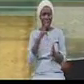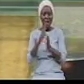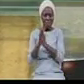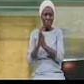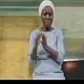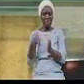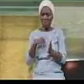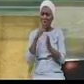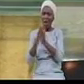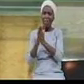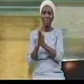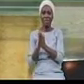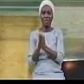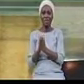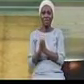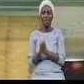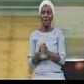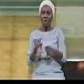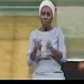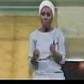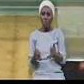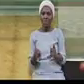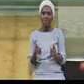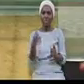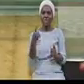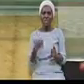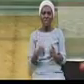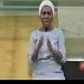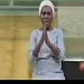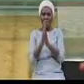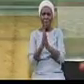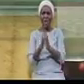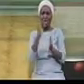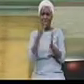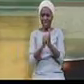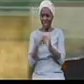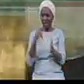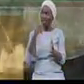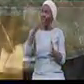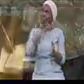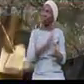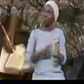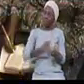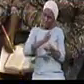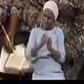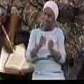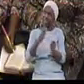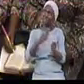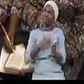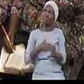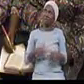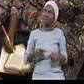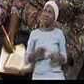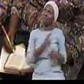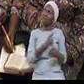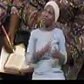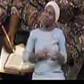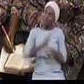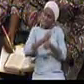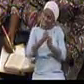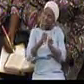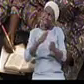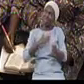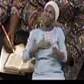me. Lord, change my circumstance. Lord, do this for me. Lord, do that for me. But